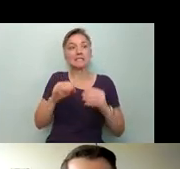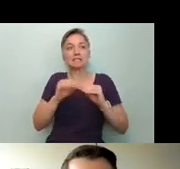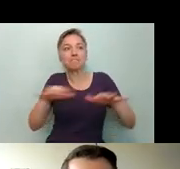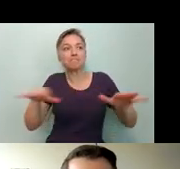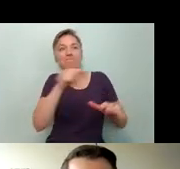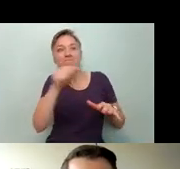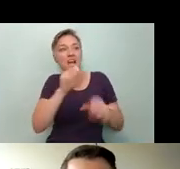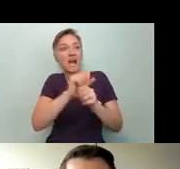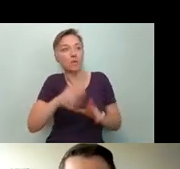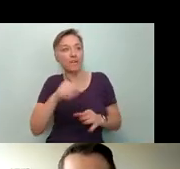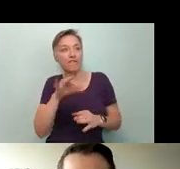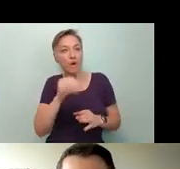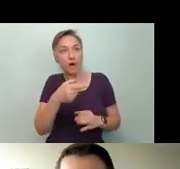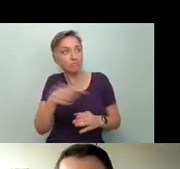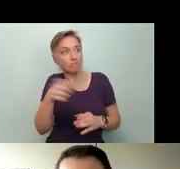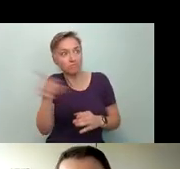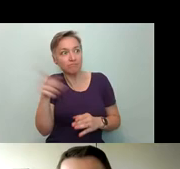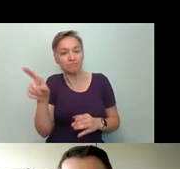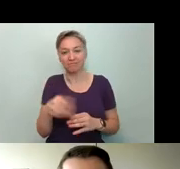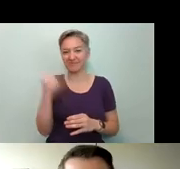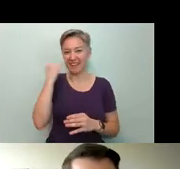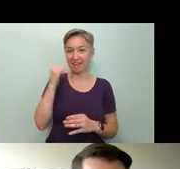colleagues if they are unaware.